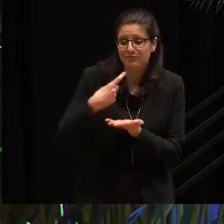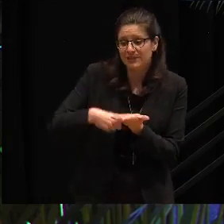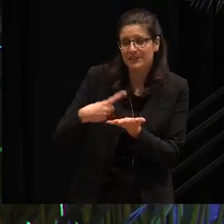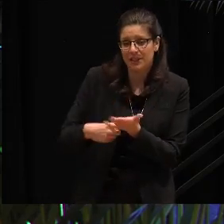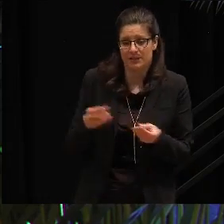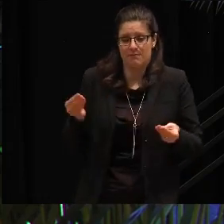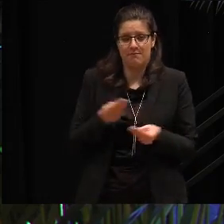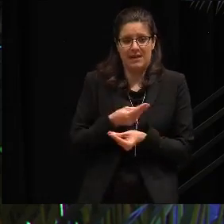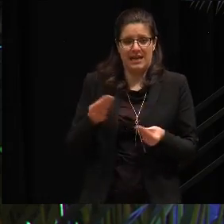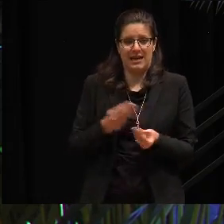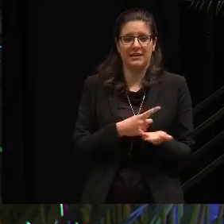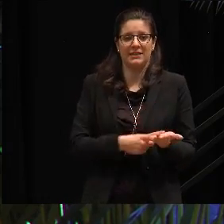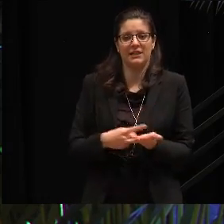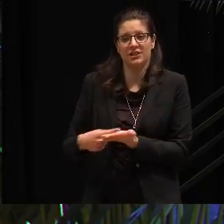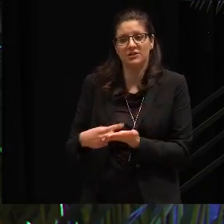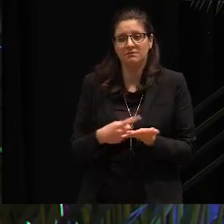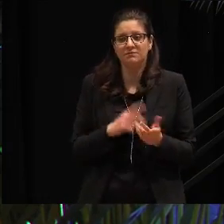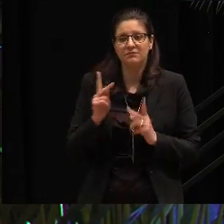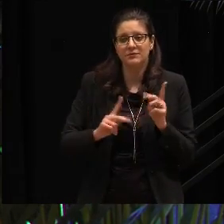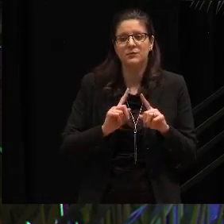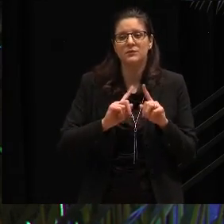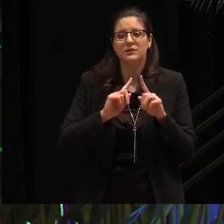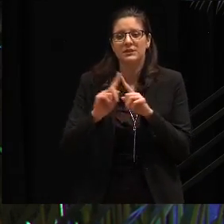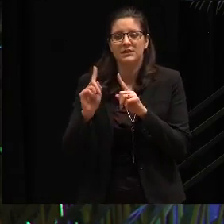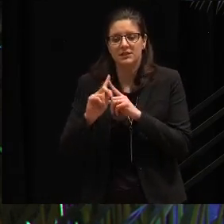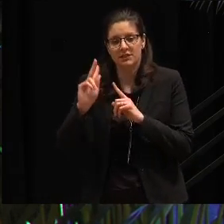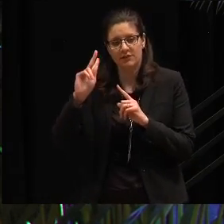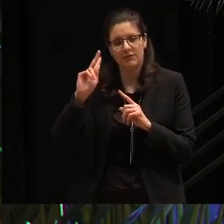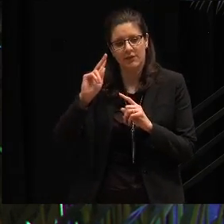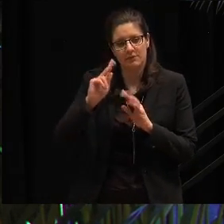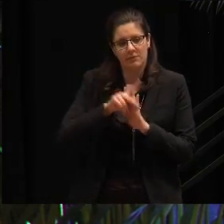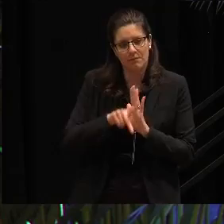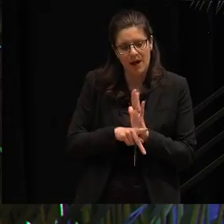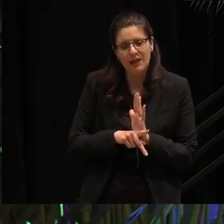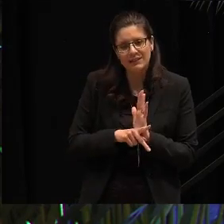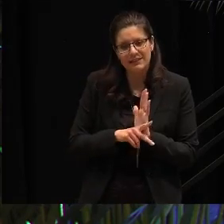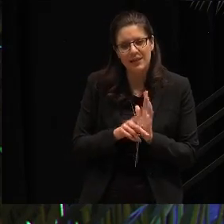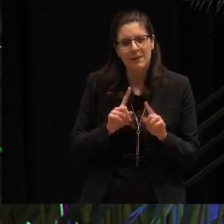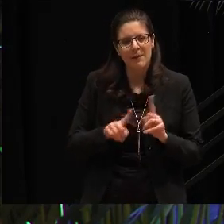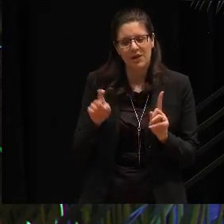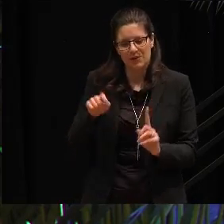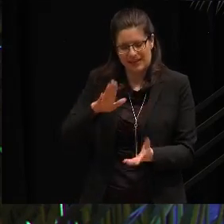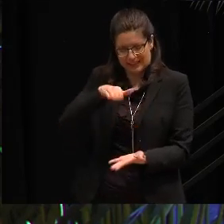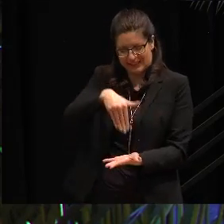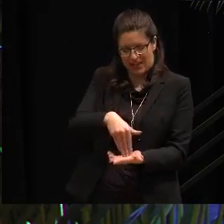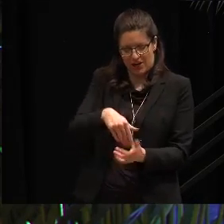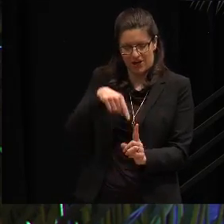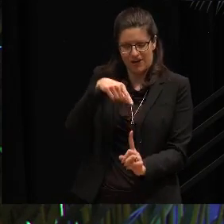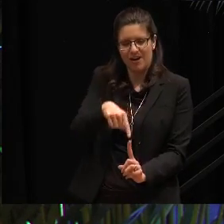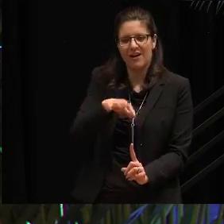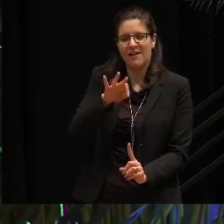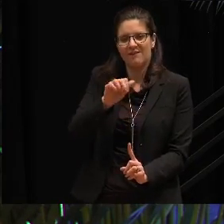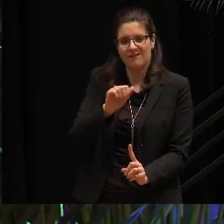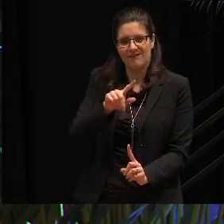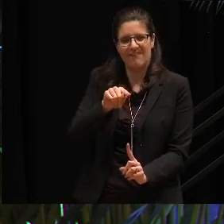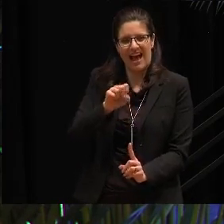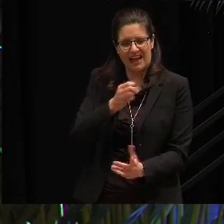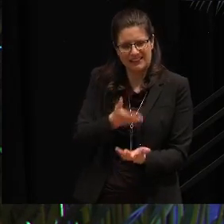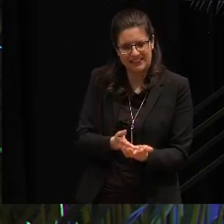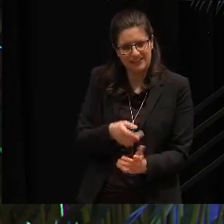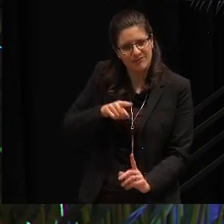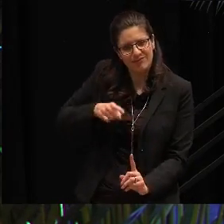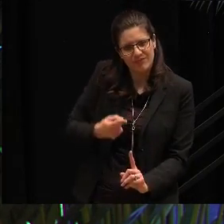mediated discussions of people with different policy preferences. But you have to have that center facts first approach,